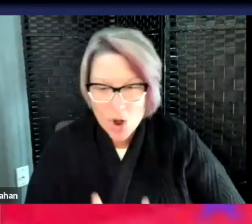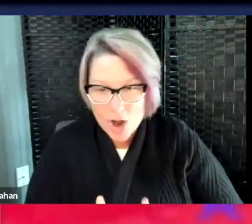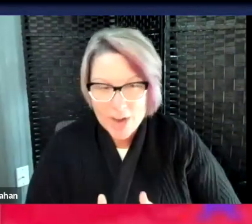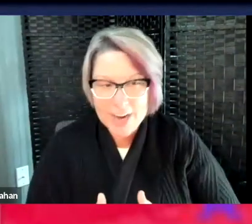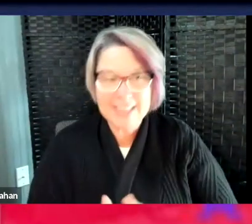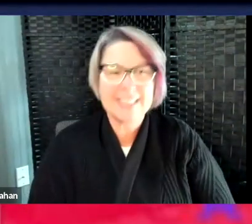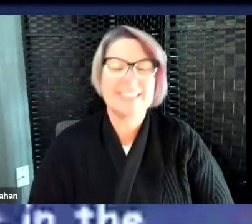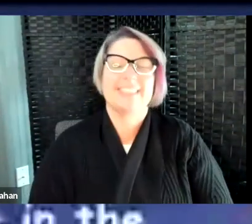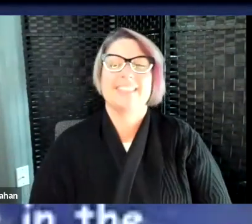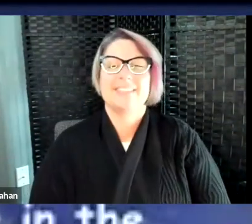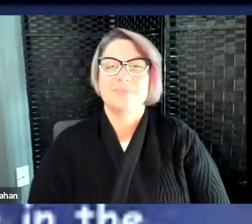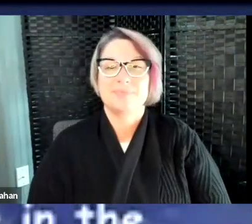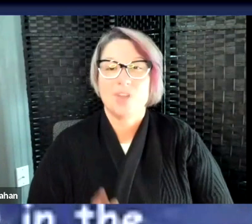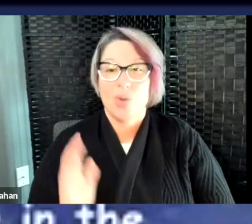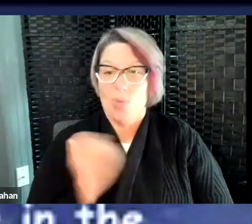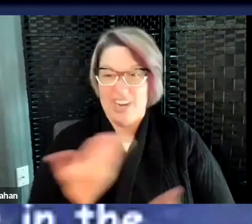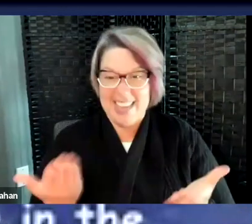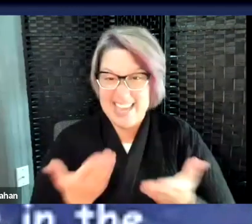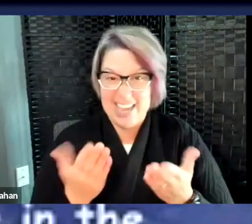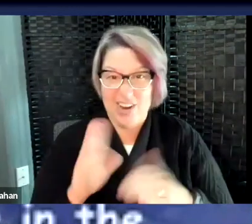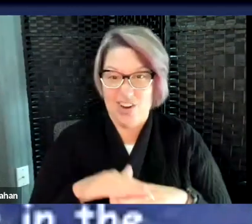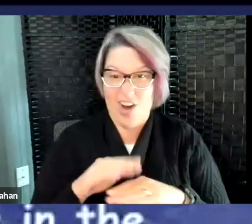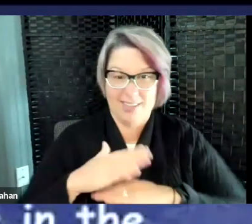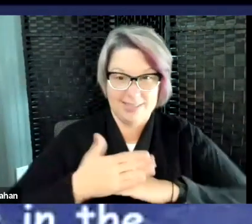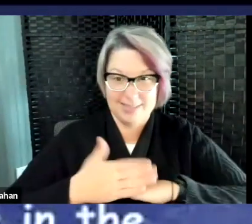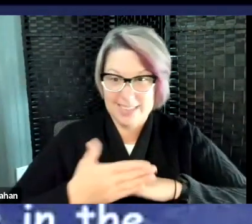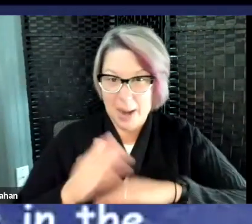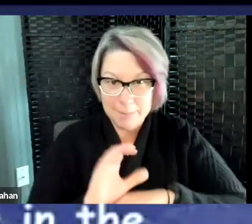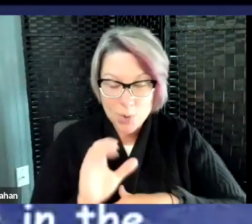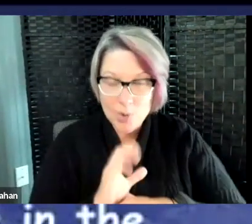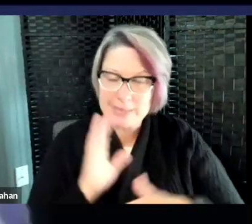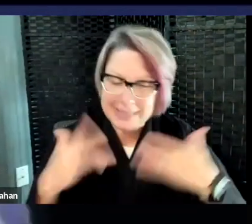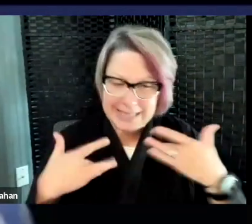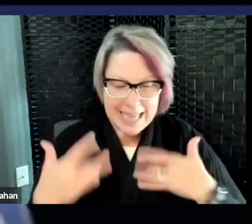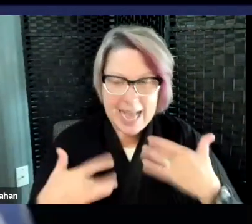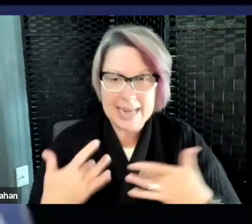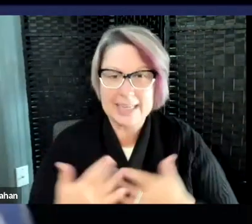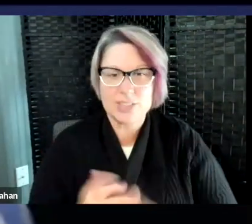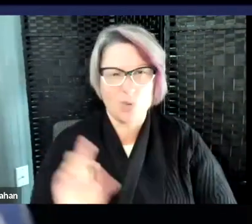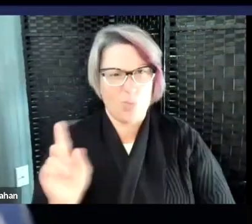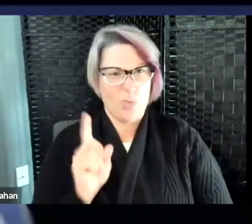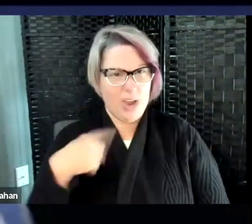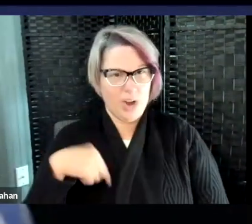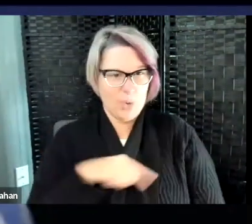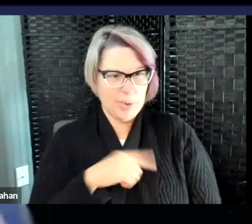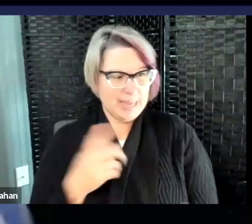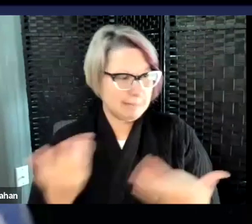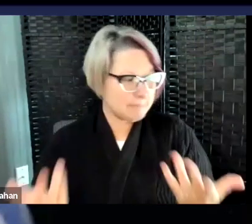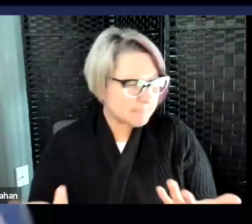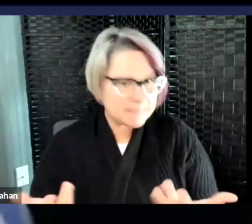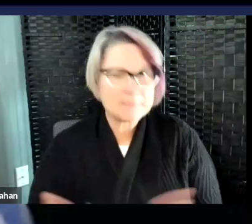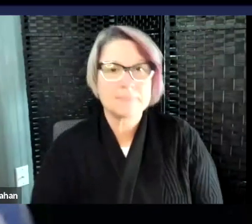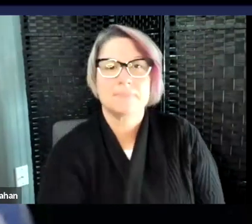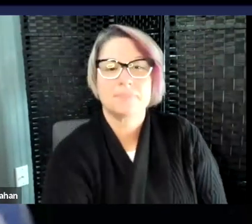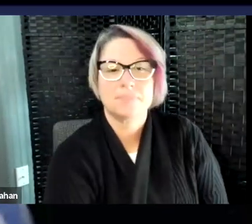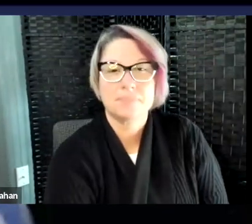citizenship, and we're here on digital computers. And I'm excited that you guys are here. So where in the world are we? I always love kind of seeing